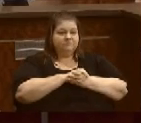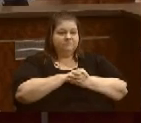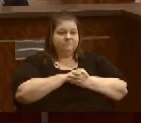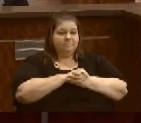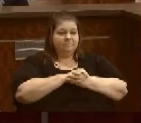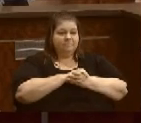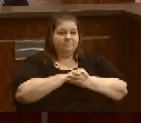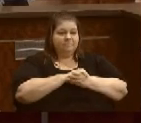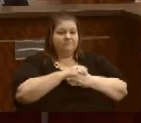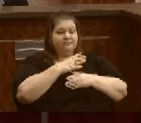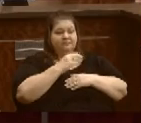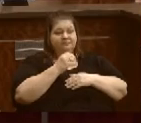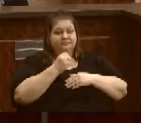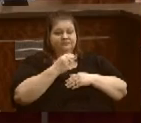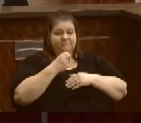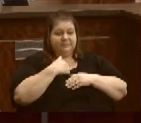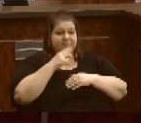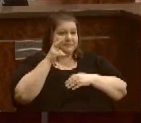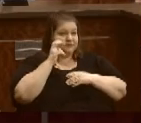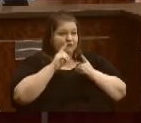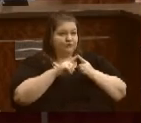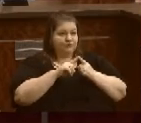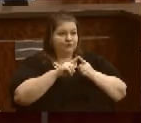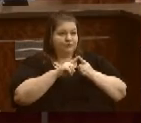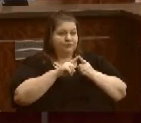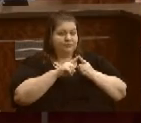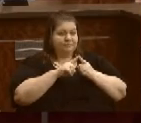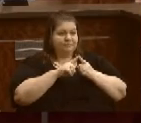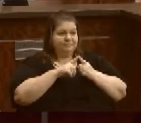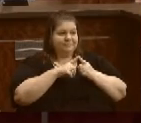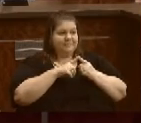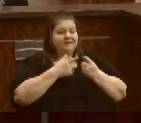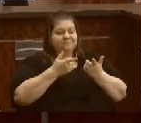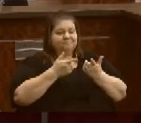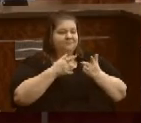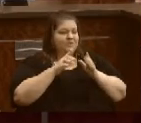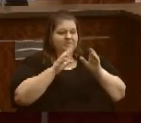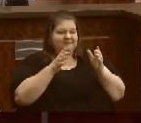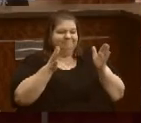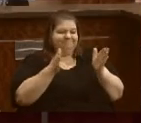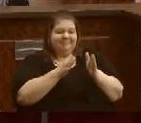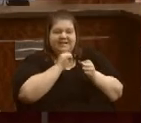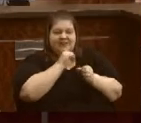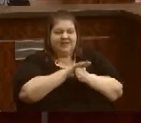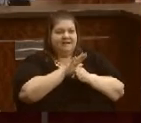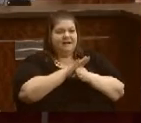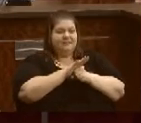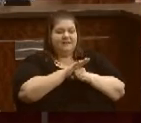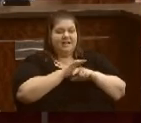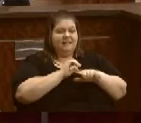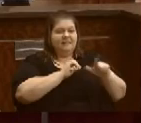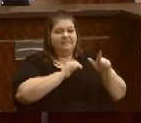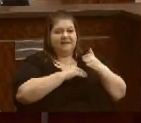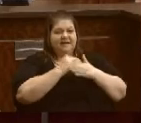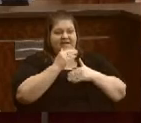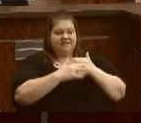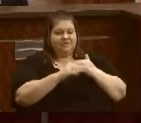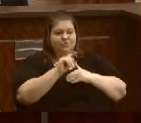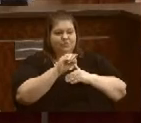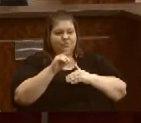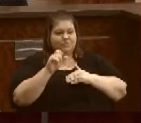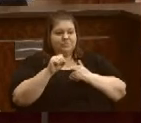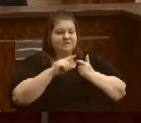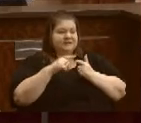She had to listen to me talk to about the lack of left-handed tools for our elementary school children in the elementary